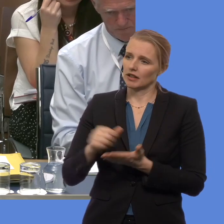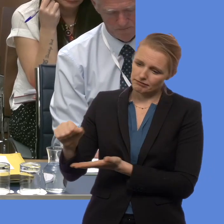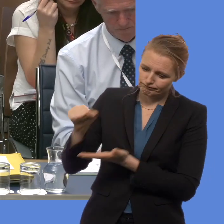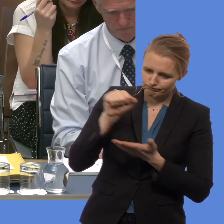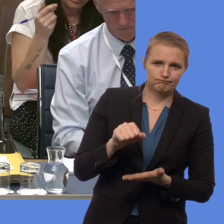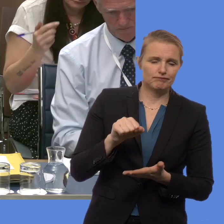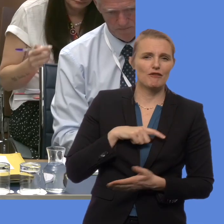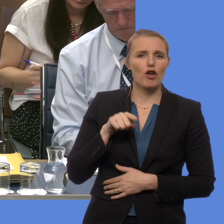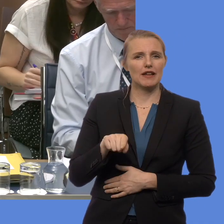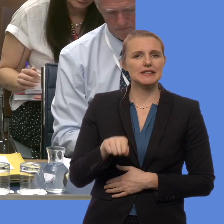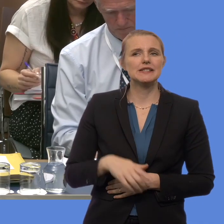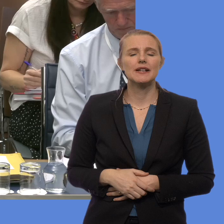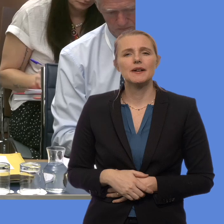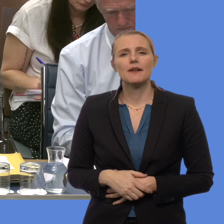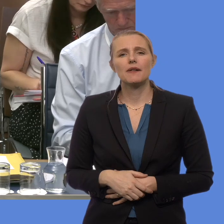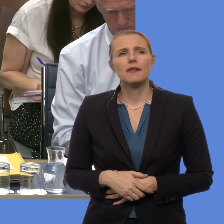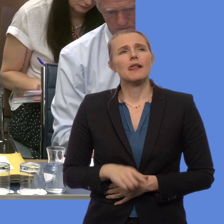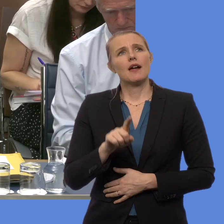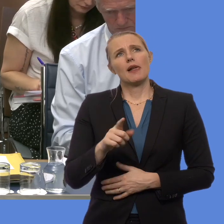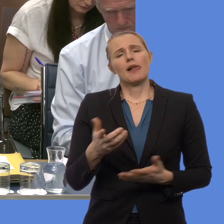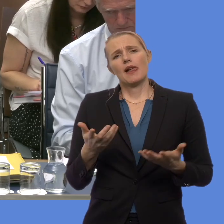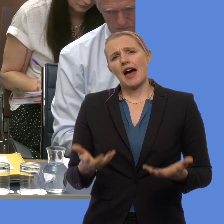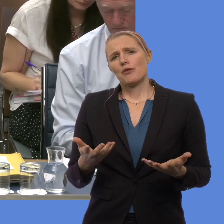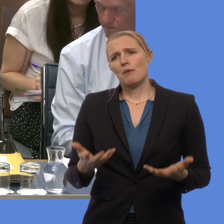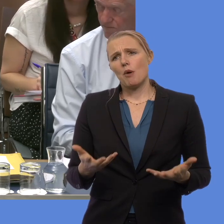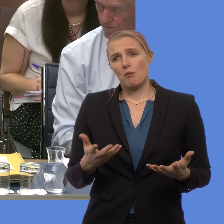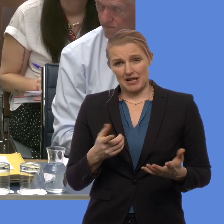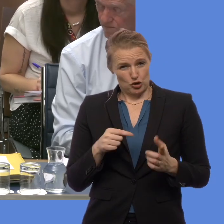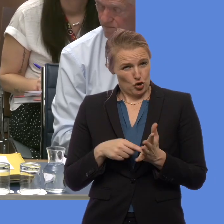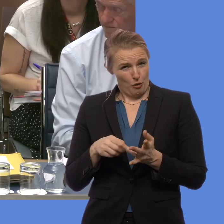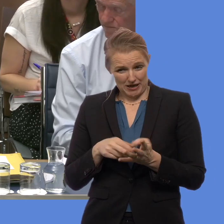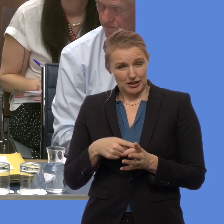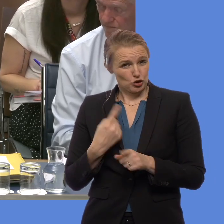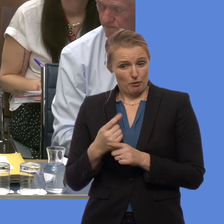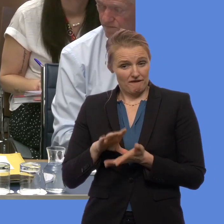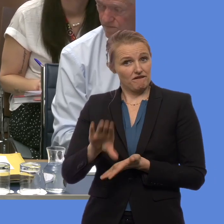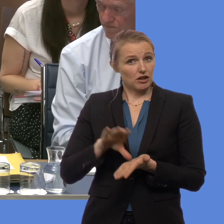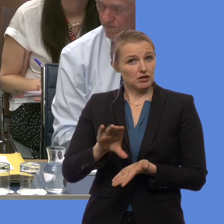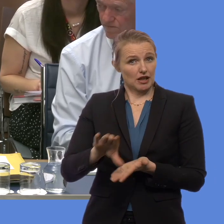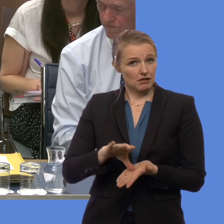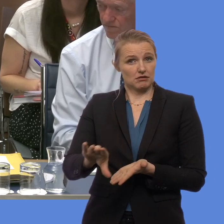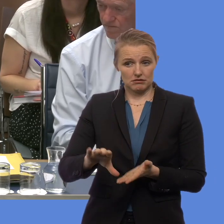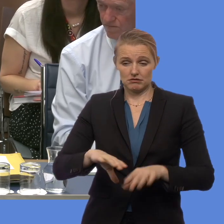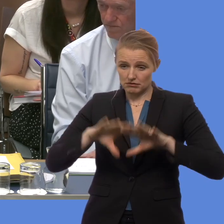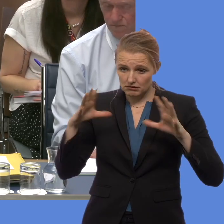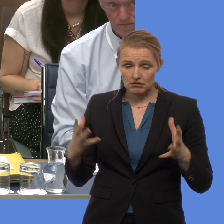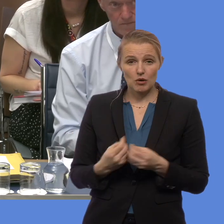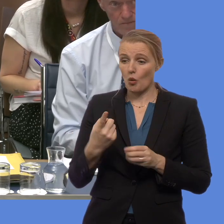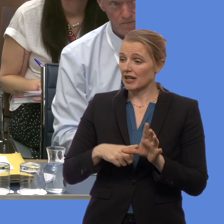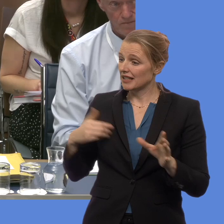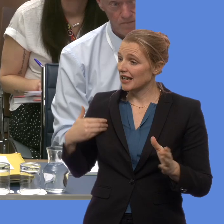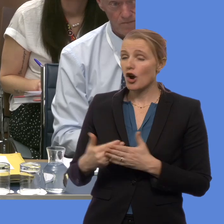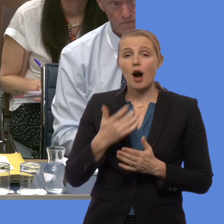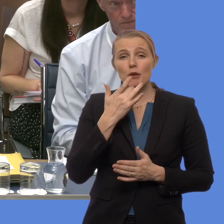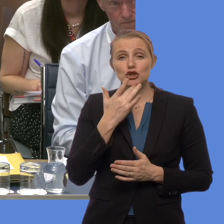to give you a feel, we currently, for the programmes that Tommy mentioned, it's around about £500,000 a year. So just to give